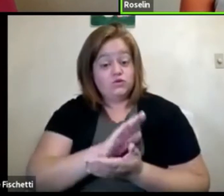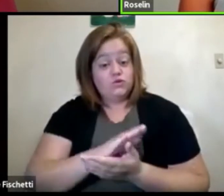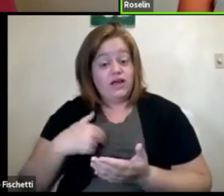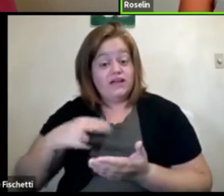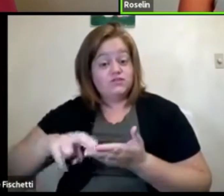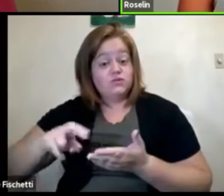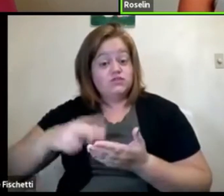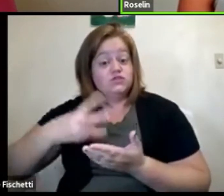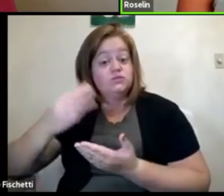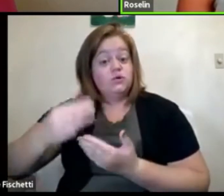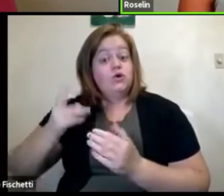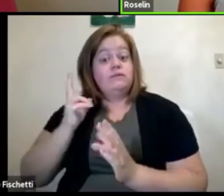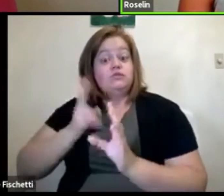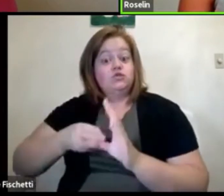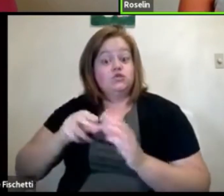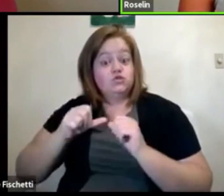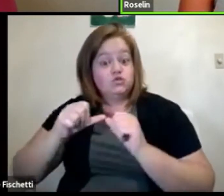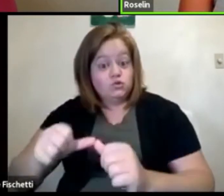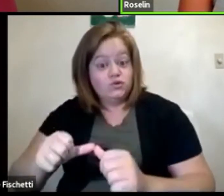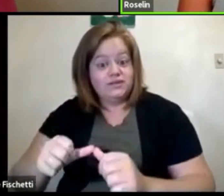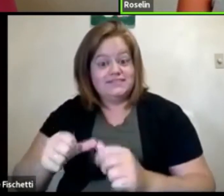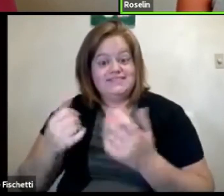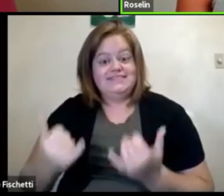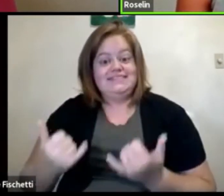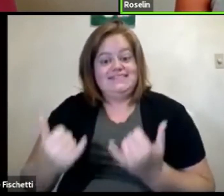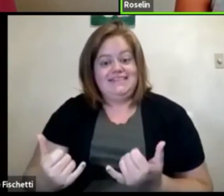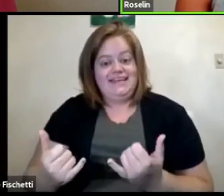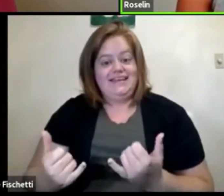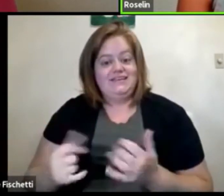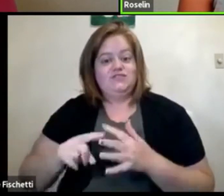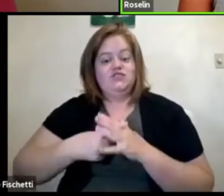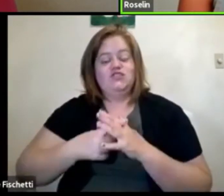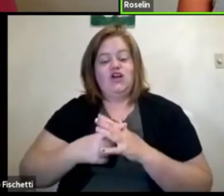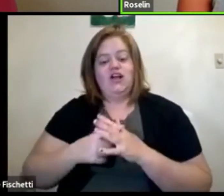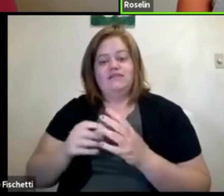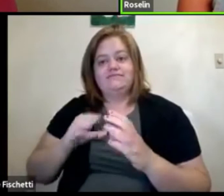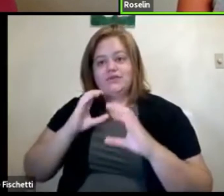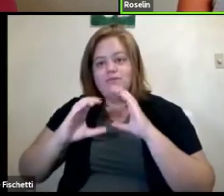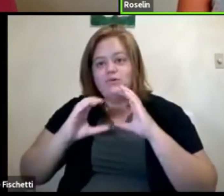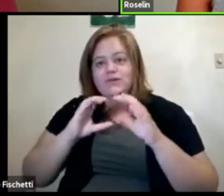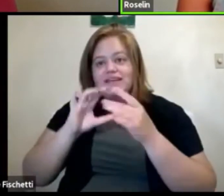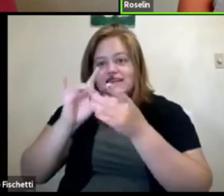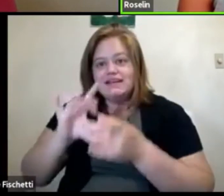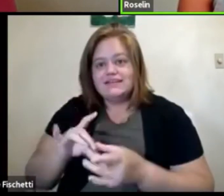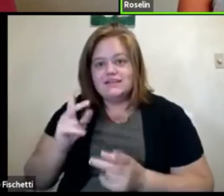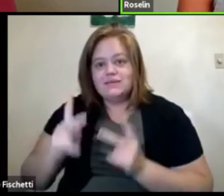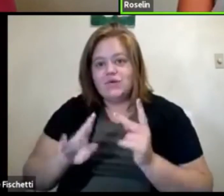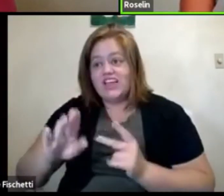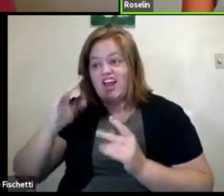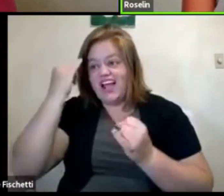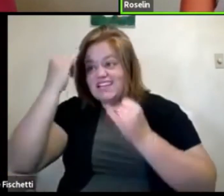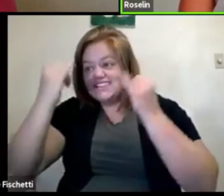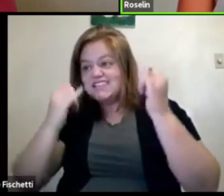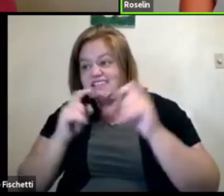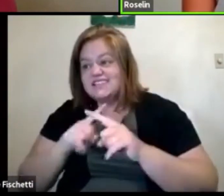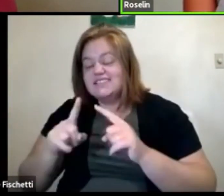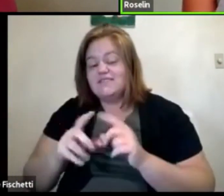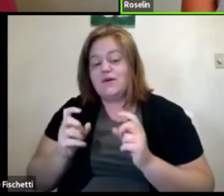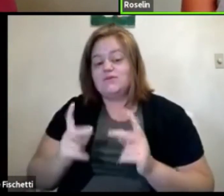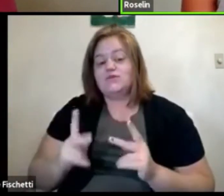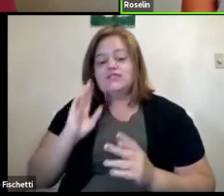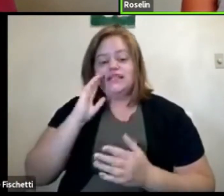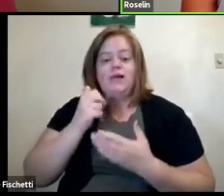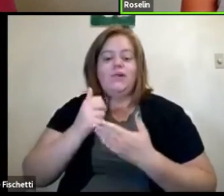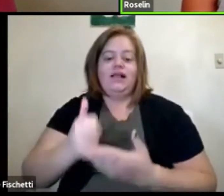that, program today and start talking to these people of like all the ideas, all the opportunities that you want.